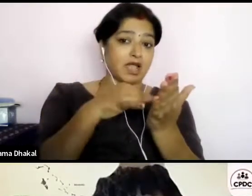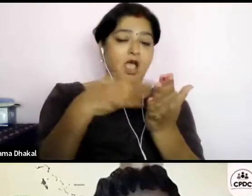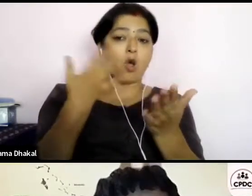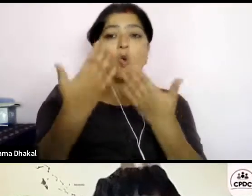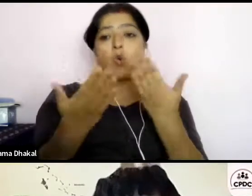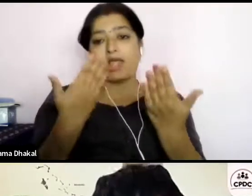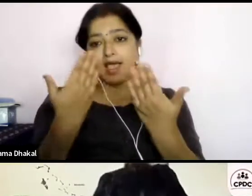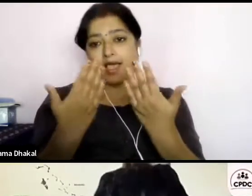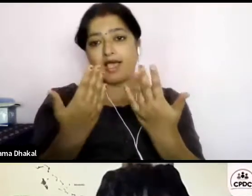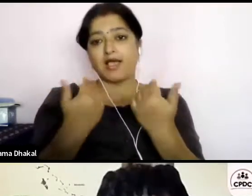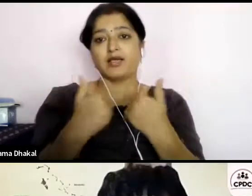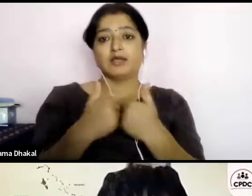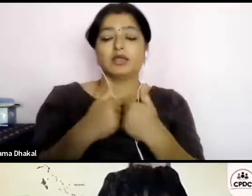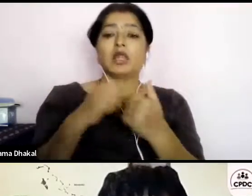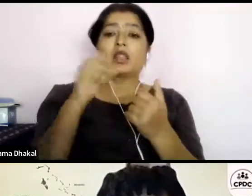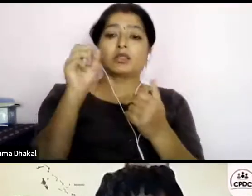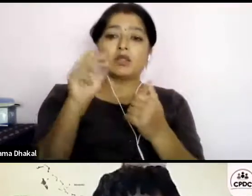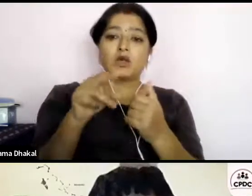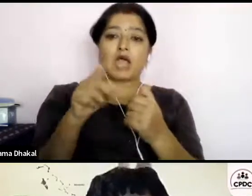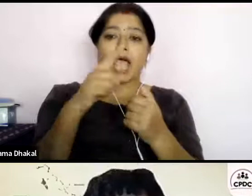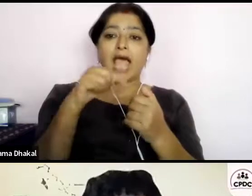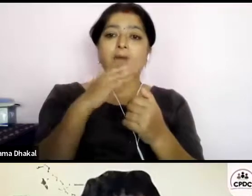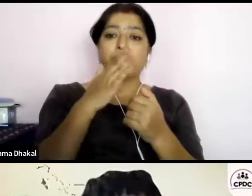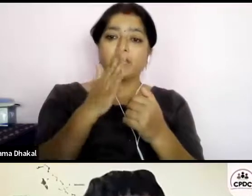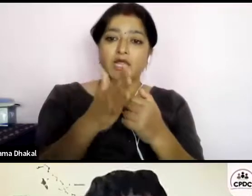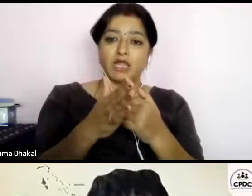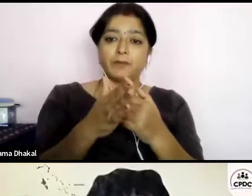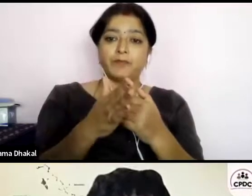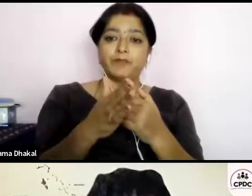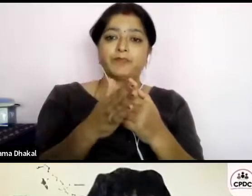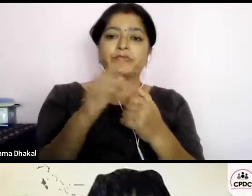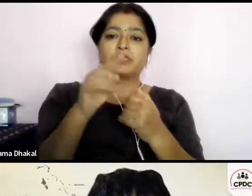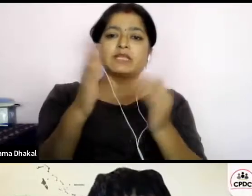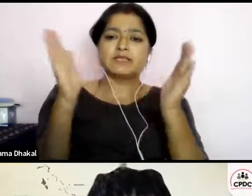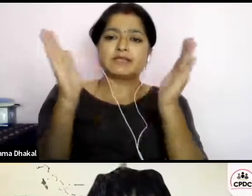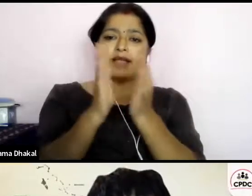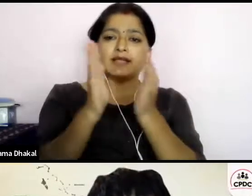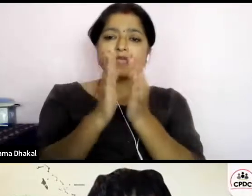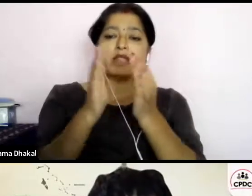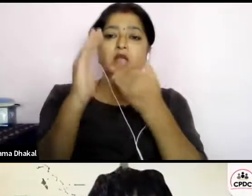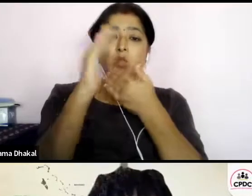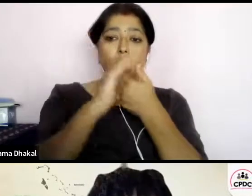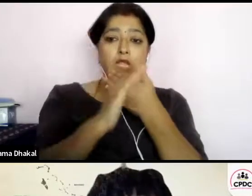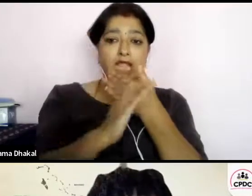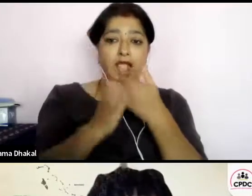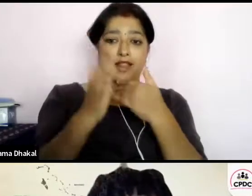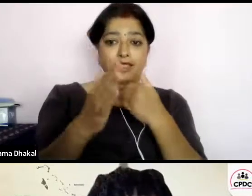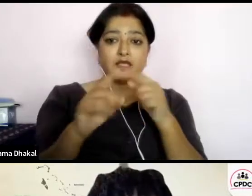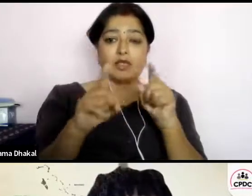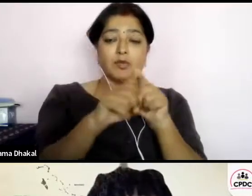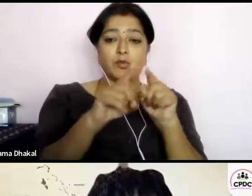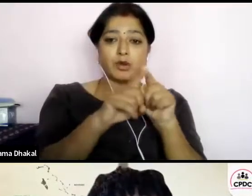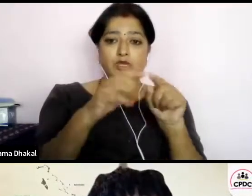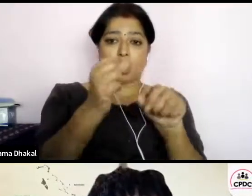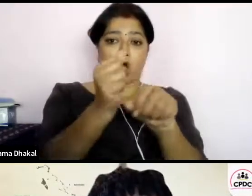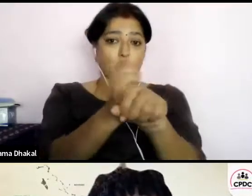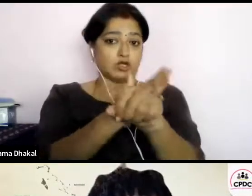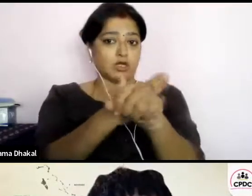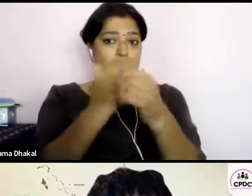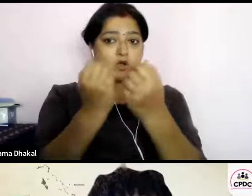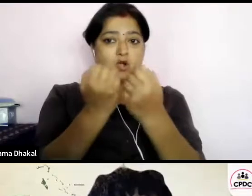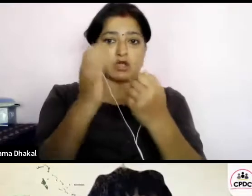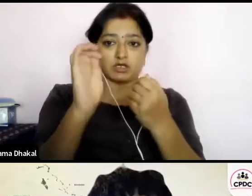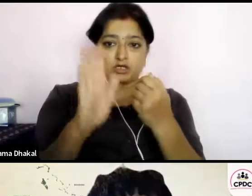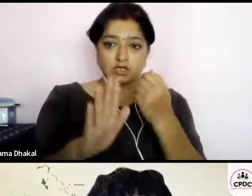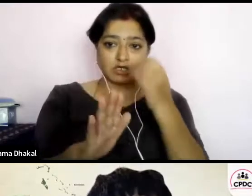impact our progress. So as you rightly said, we have to just look at what makes sense. We have to adapt and just